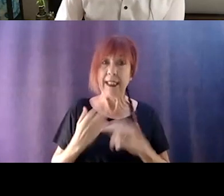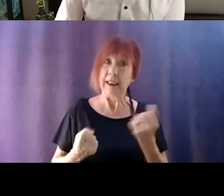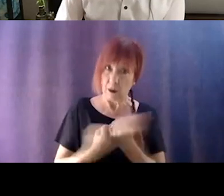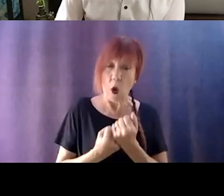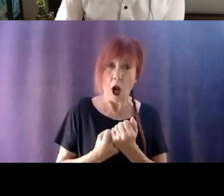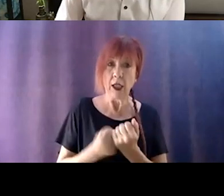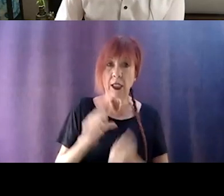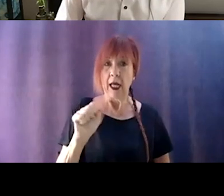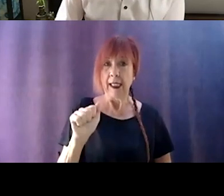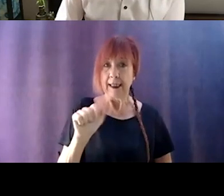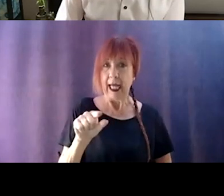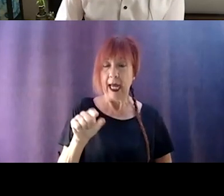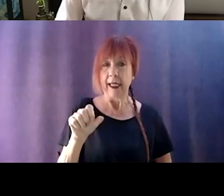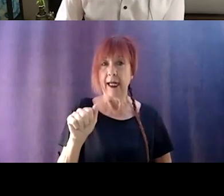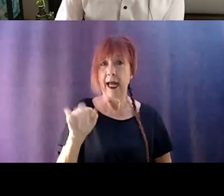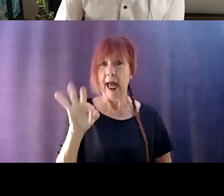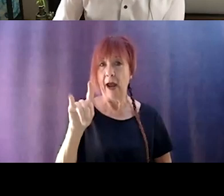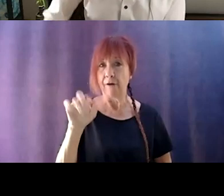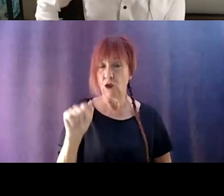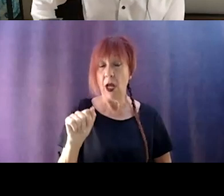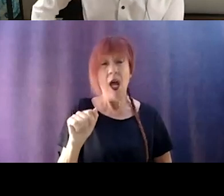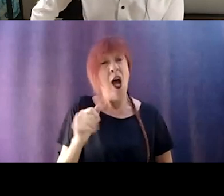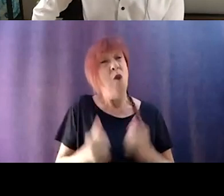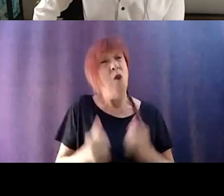space. But, for most, it's going to be print